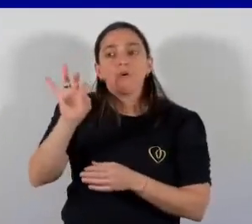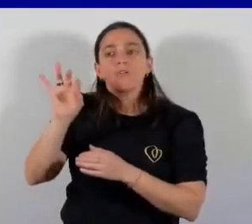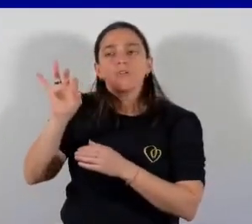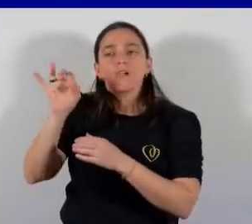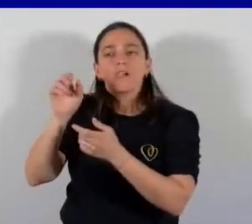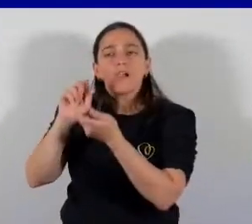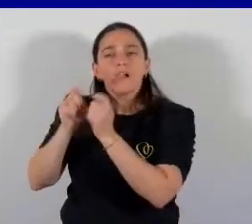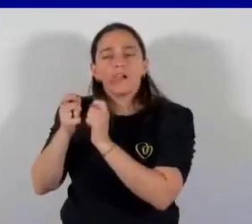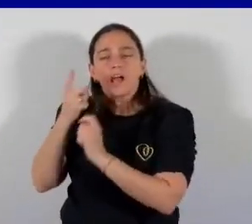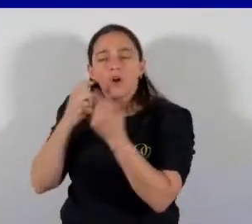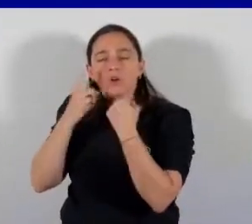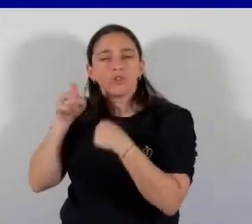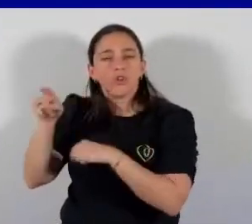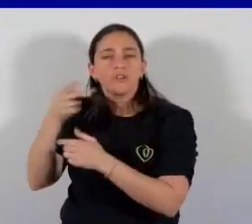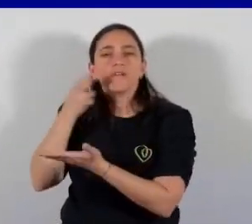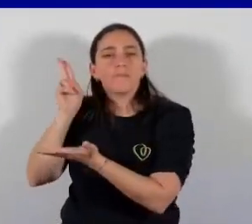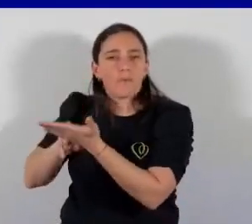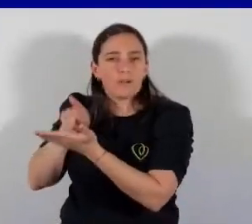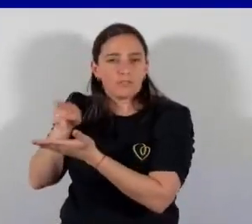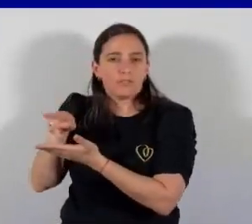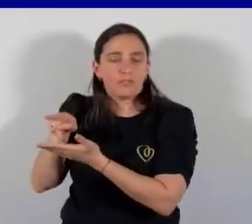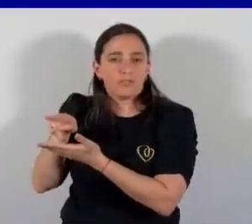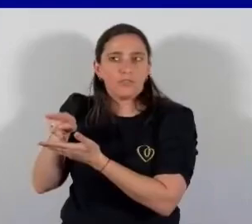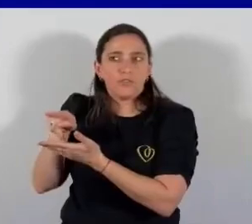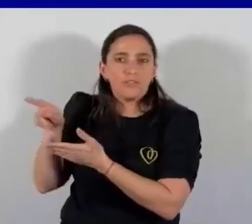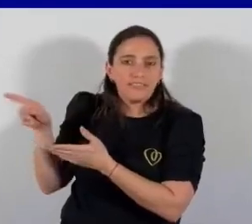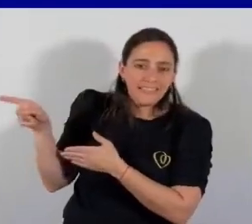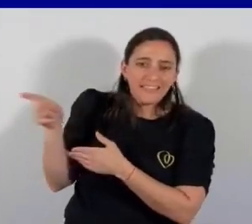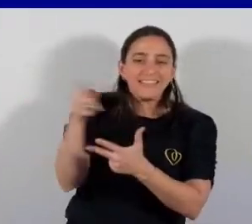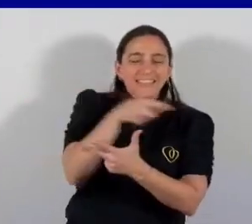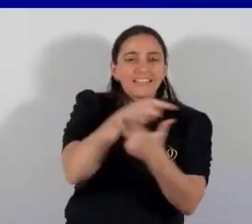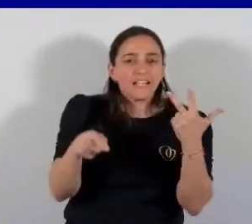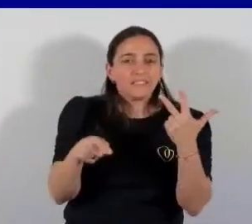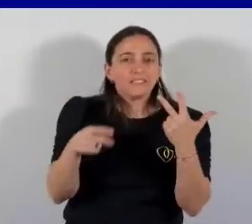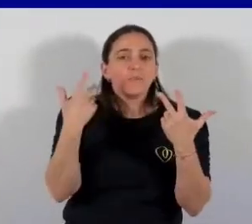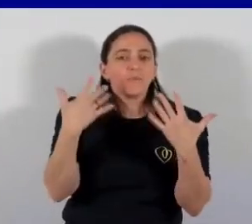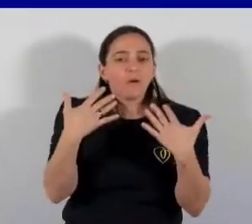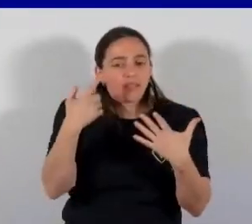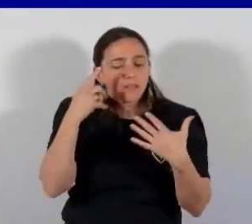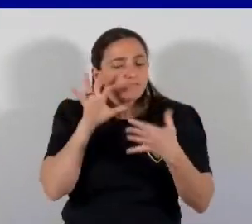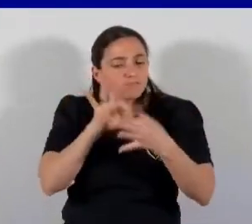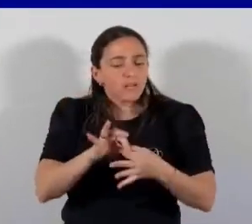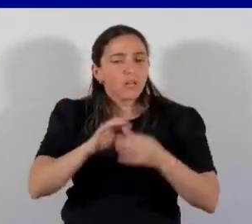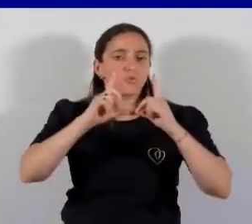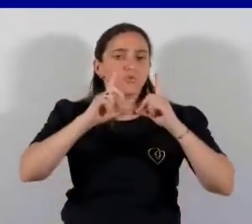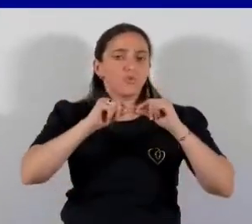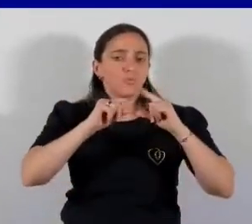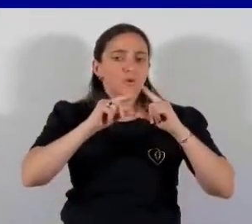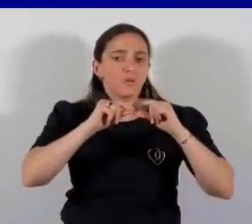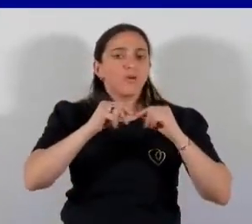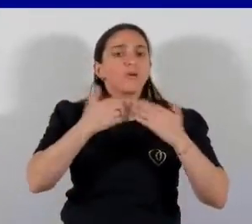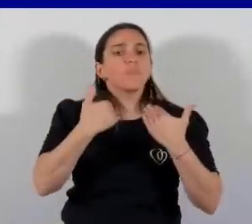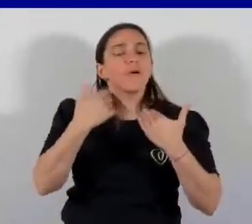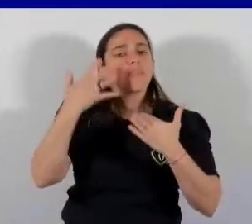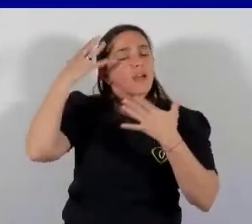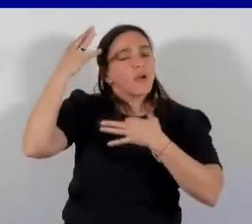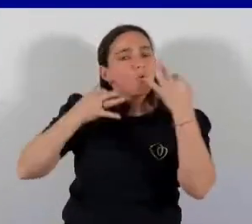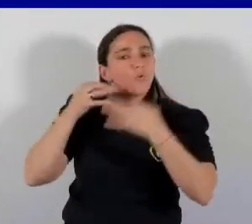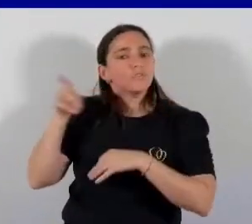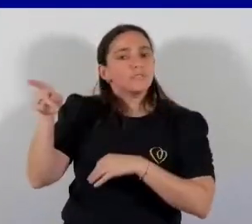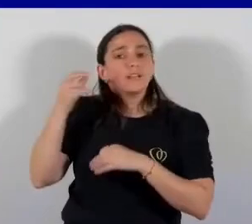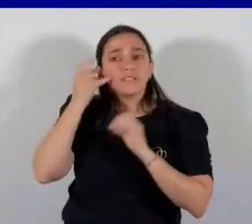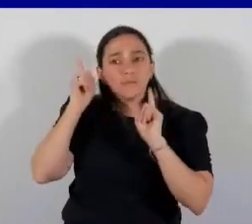regulaciones, or with regulations, es cuantificable y por lo that is tanto, puede quantifiable, llevarlo a la justicia y demandar al Estado por eso.